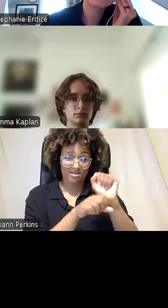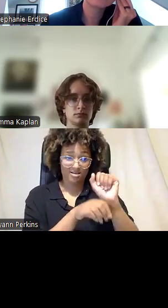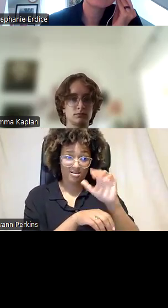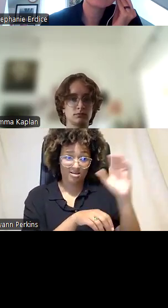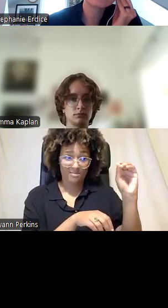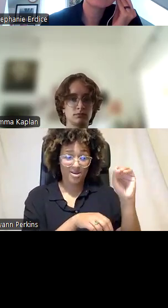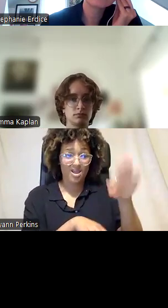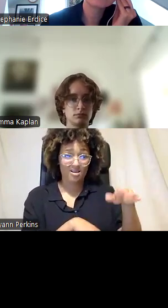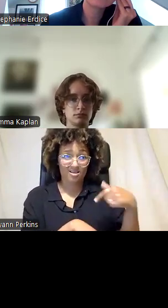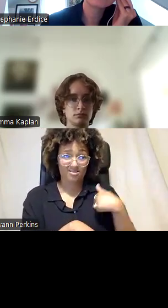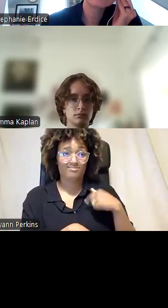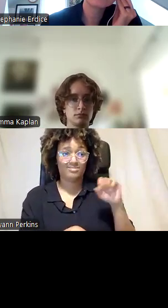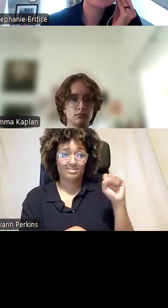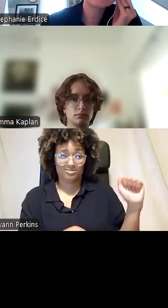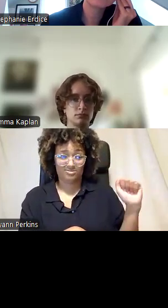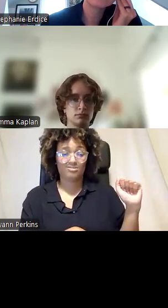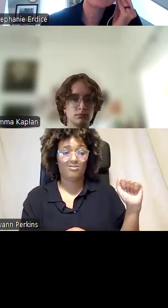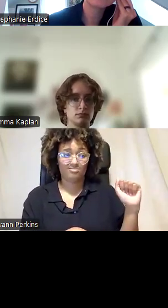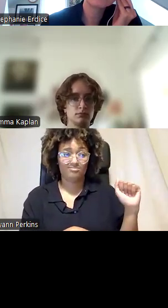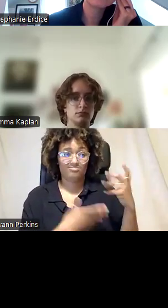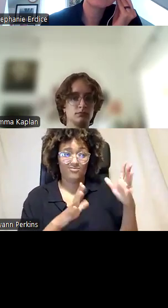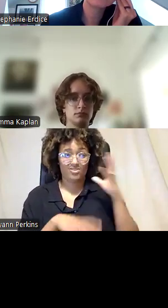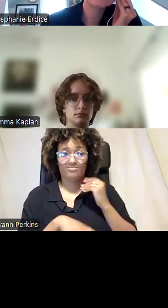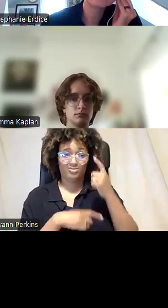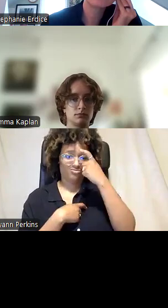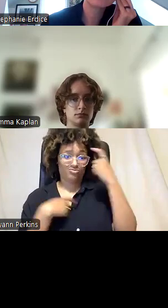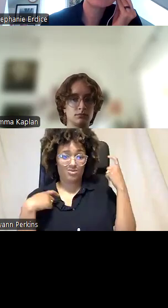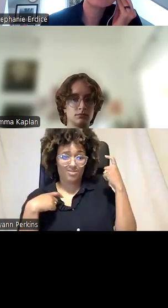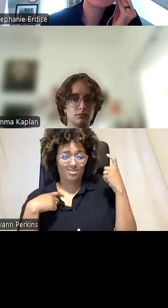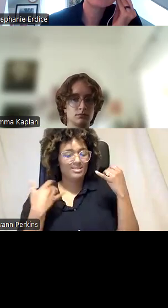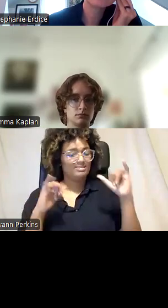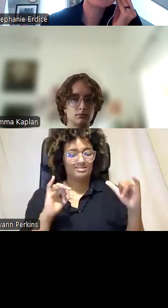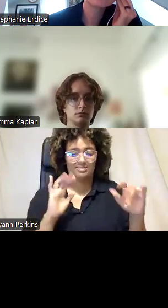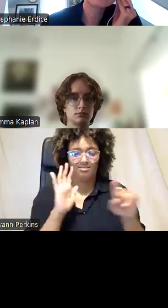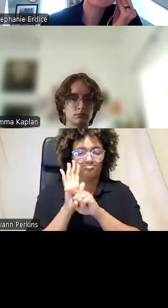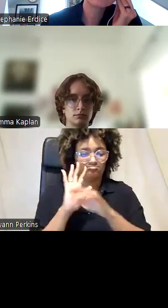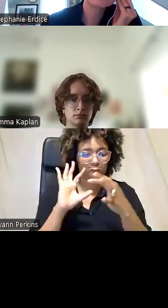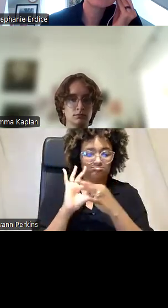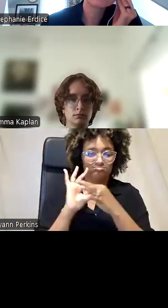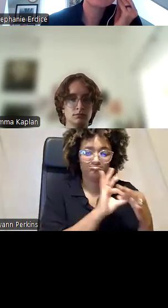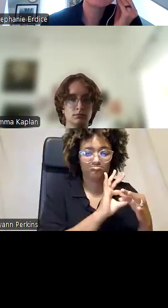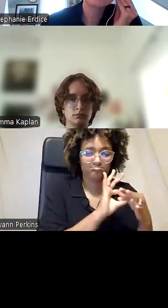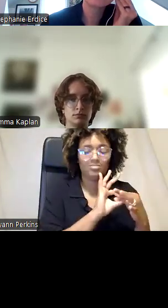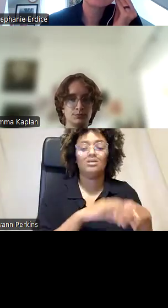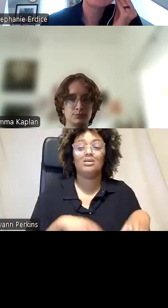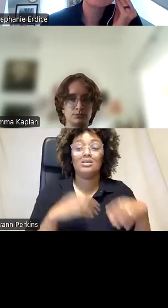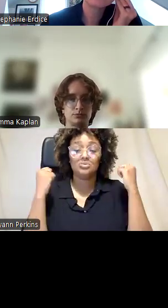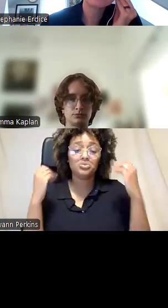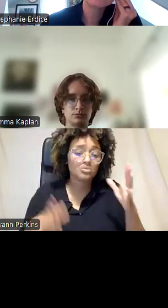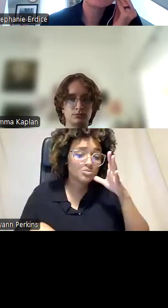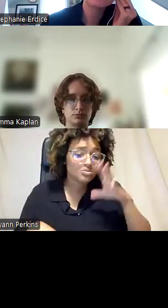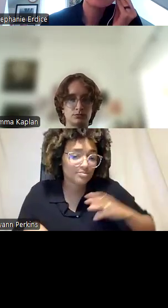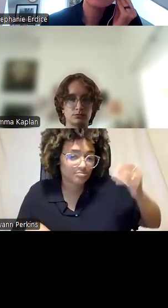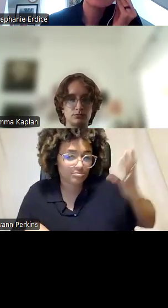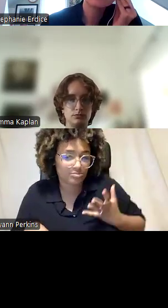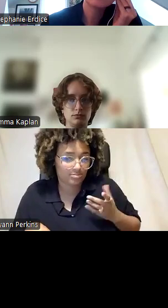sexual trauma is still full of taboo and stigmatized. And the number of women who have told me that they have lost